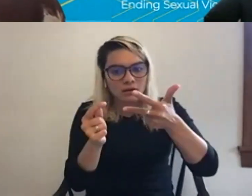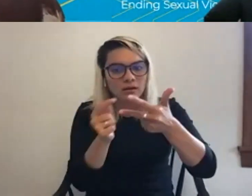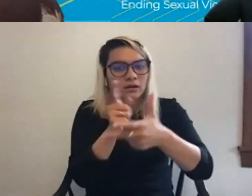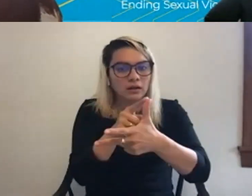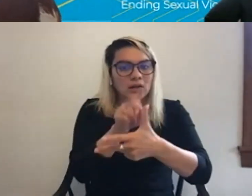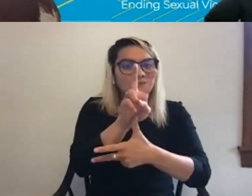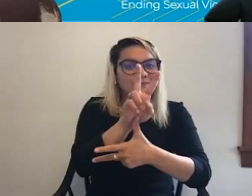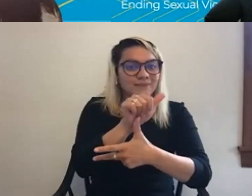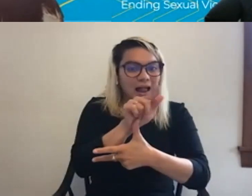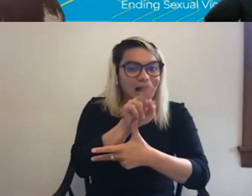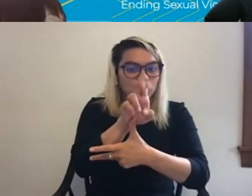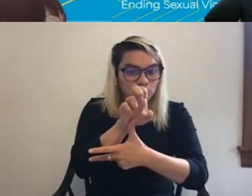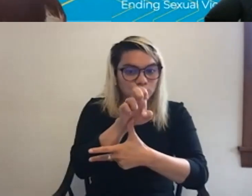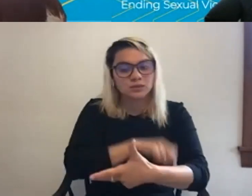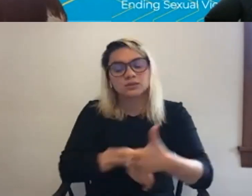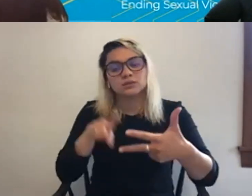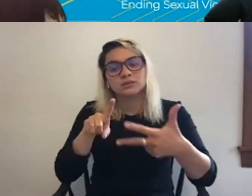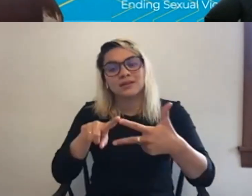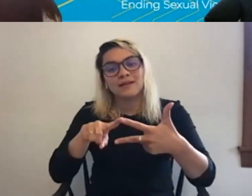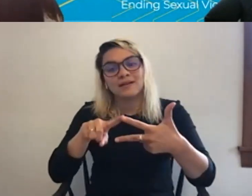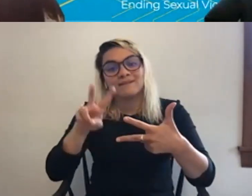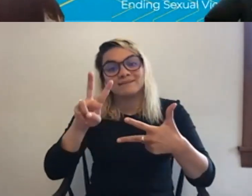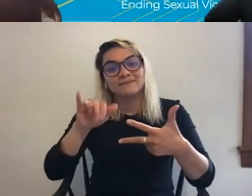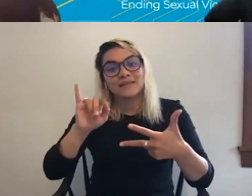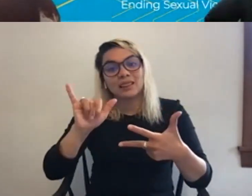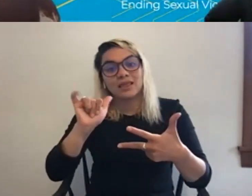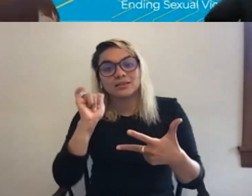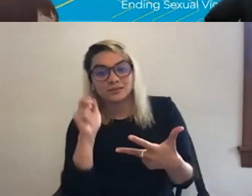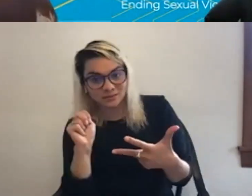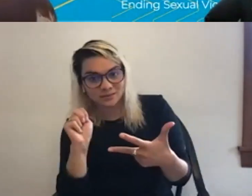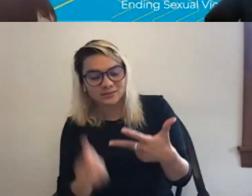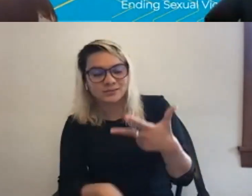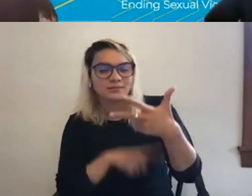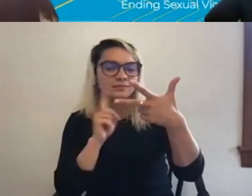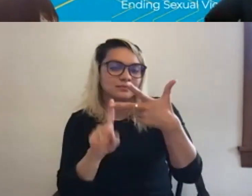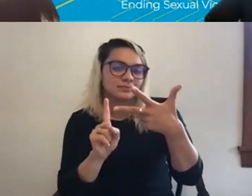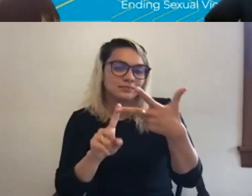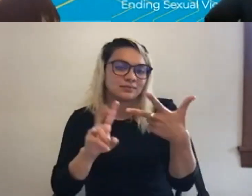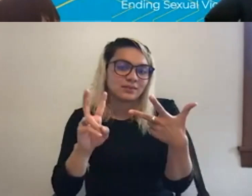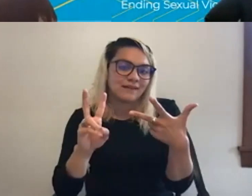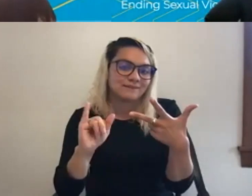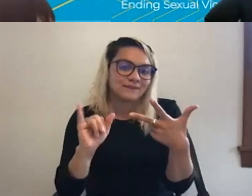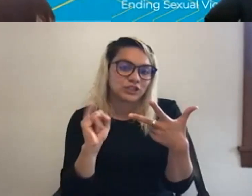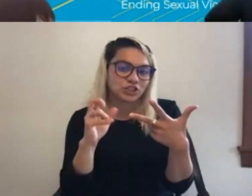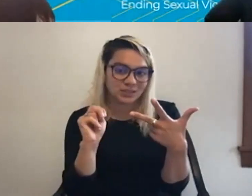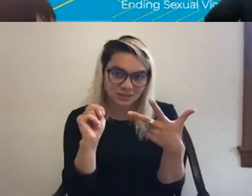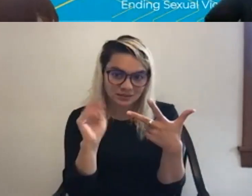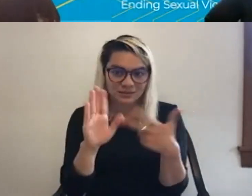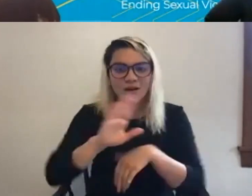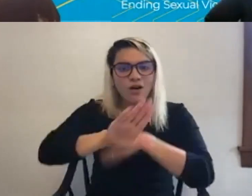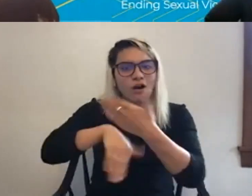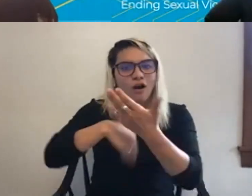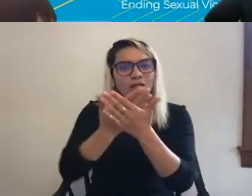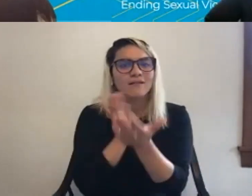can have together. Starting to connect in the minds of listeners, readers, watchers of all of the dynamic work that we're doing